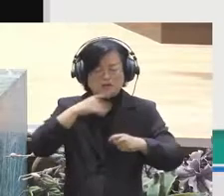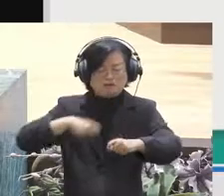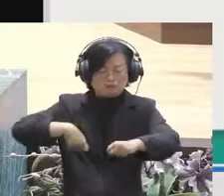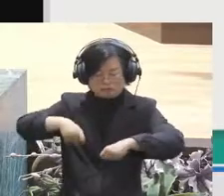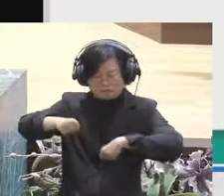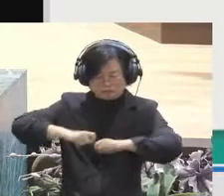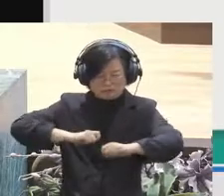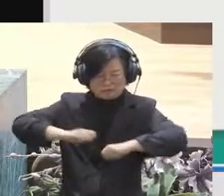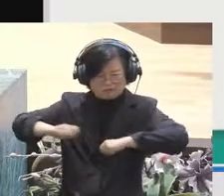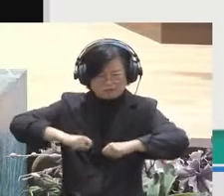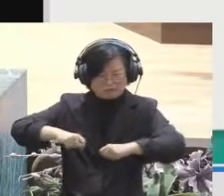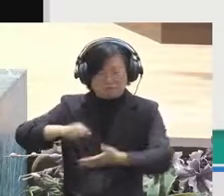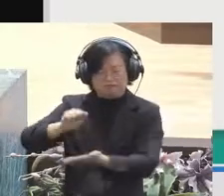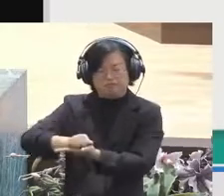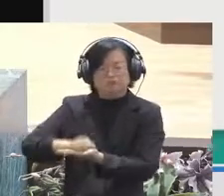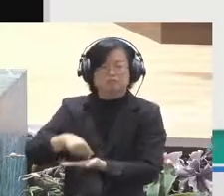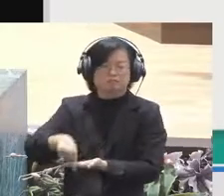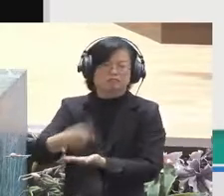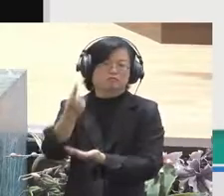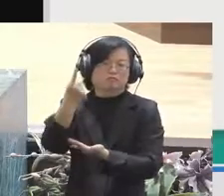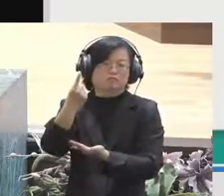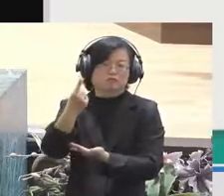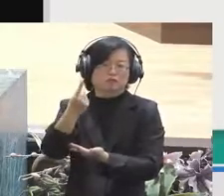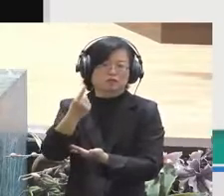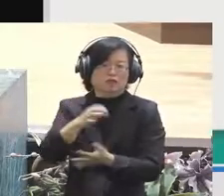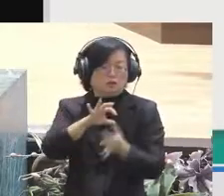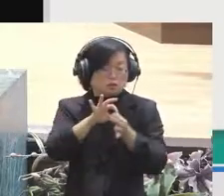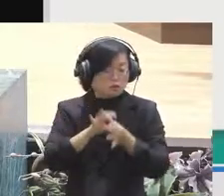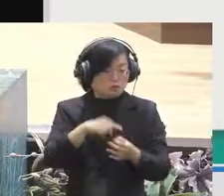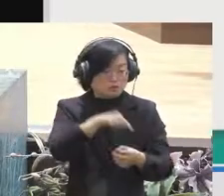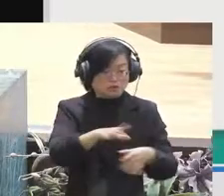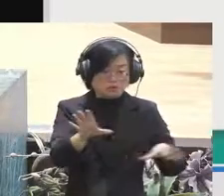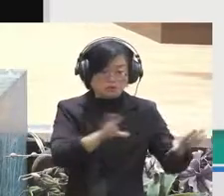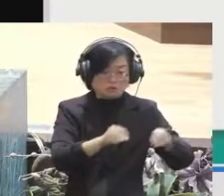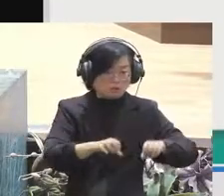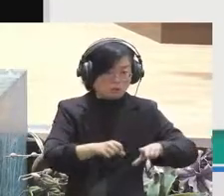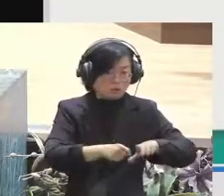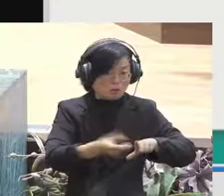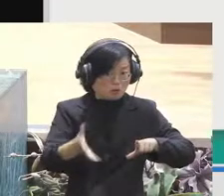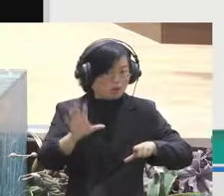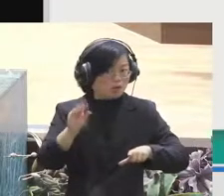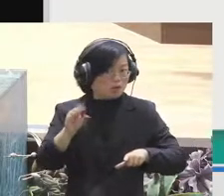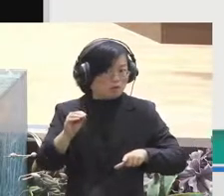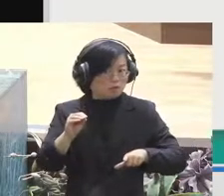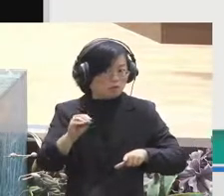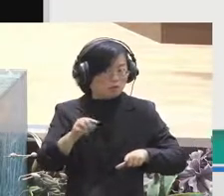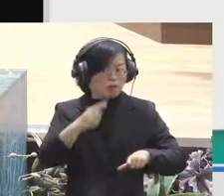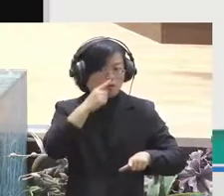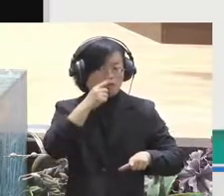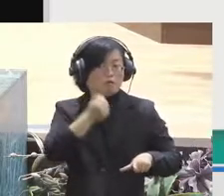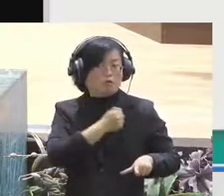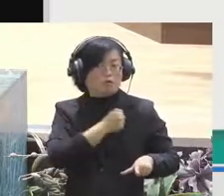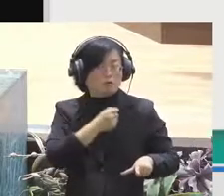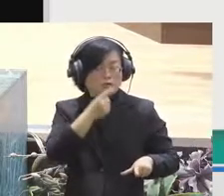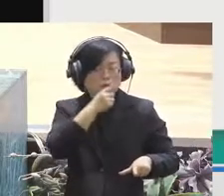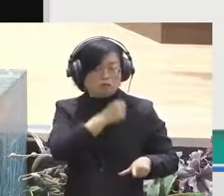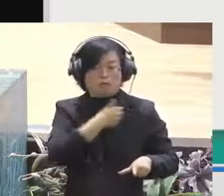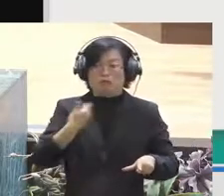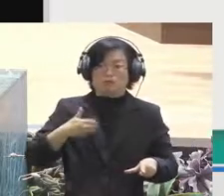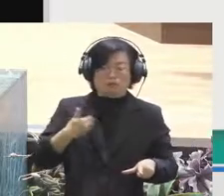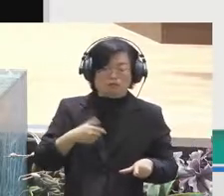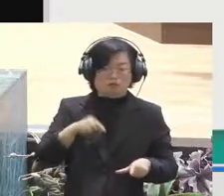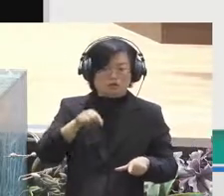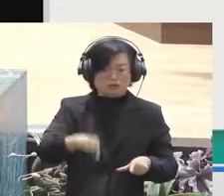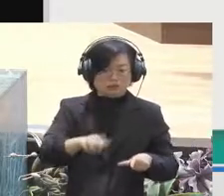openly accessible? So there's two mechanisms. We need an open government policy or strategy. Since this